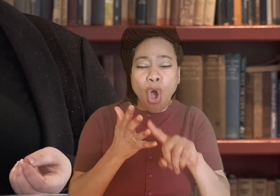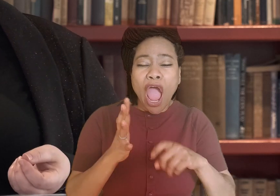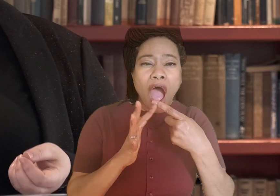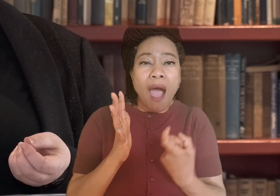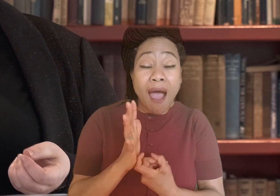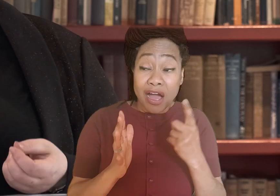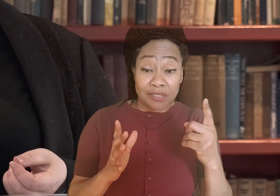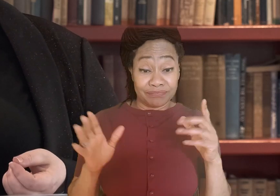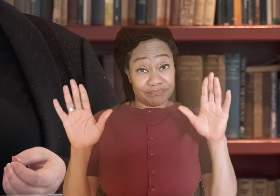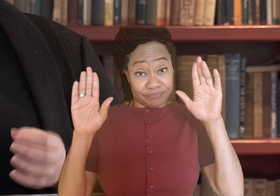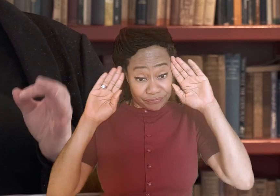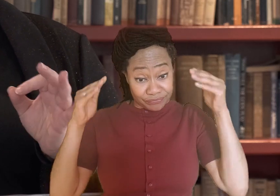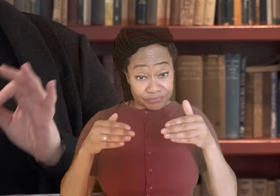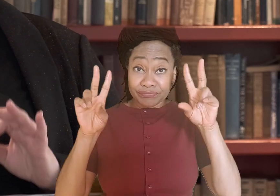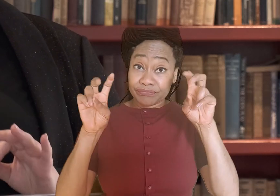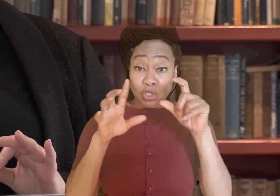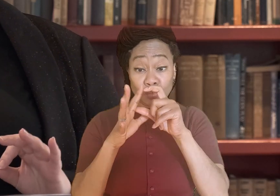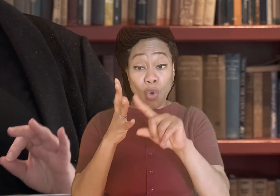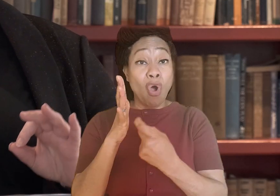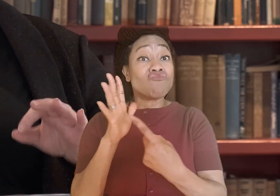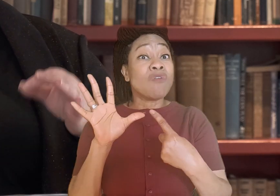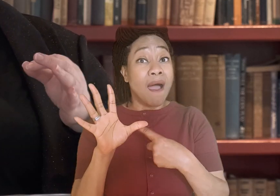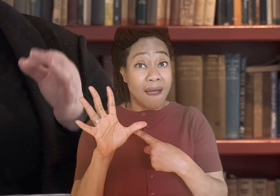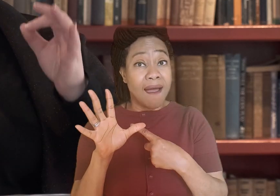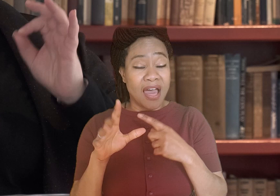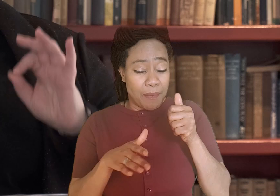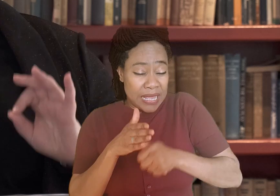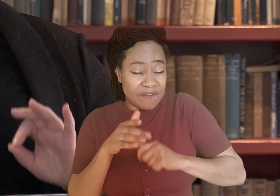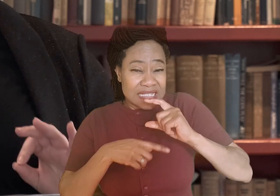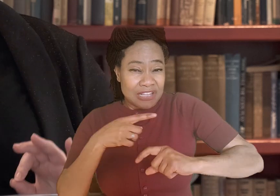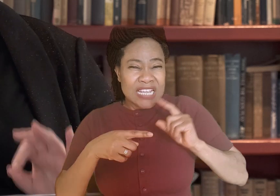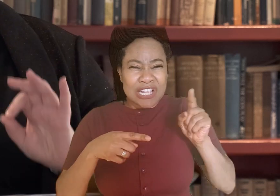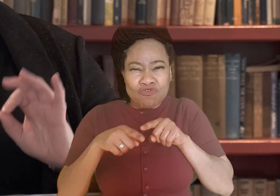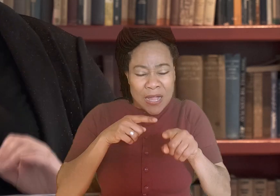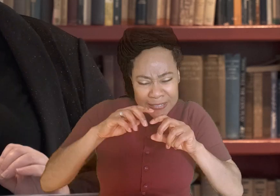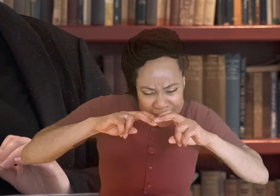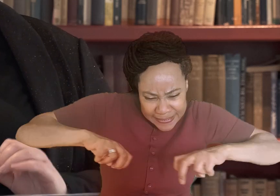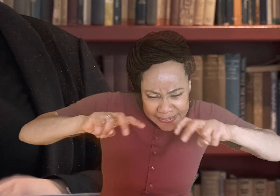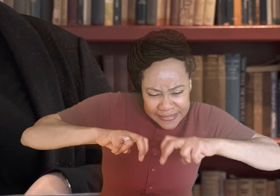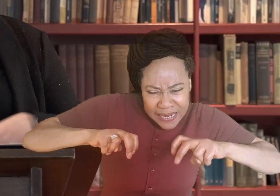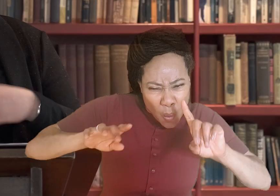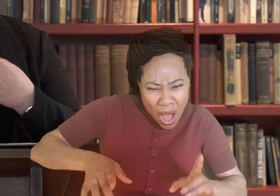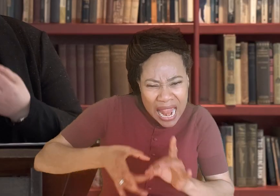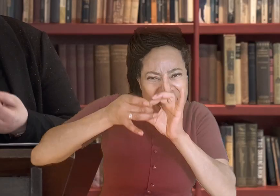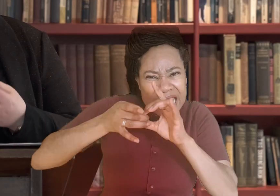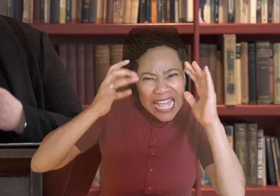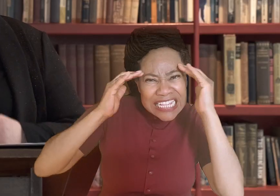to Dora at the turn of the century, Freud is instead looking for the neuroses that underpin the hysteria, and believes that most